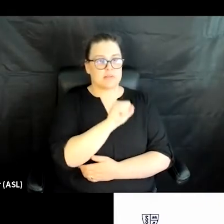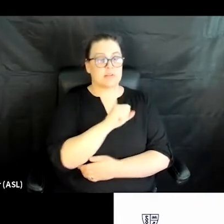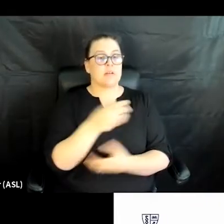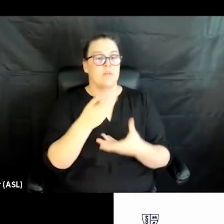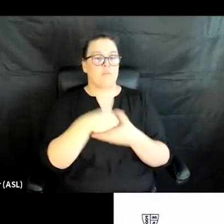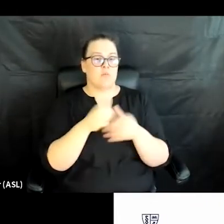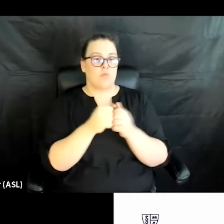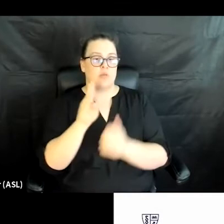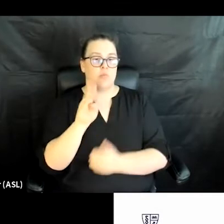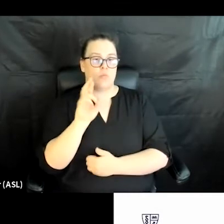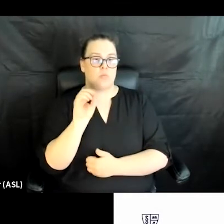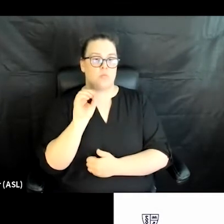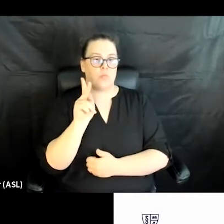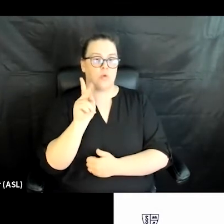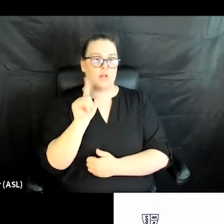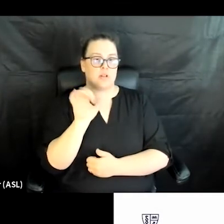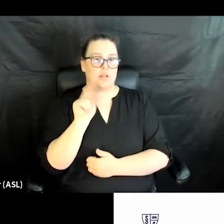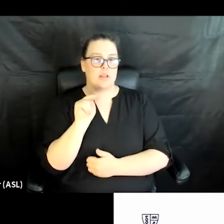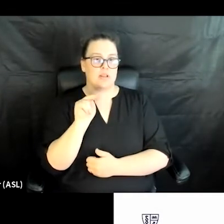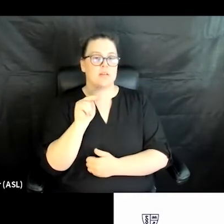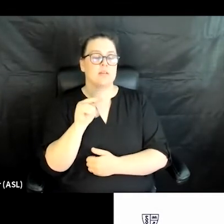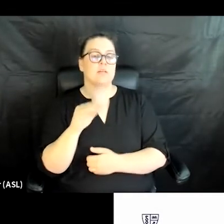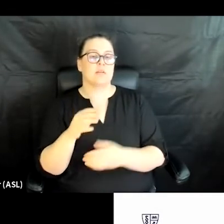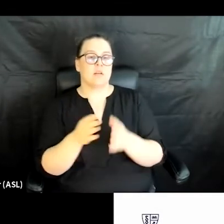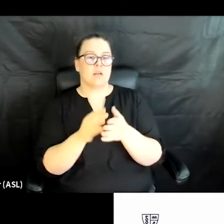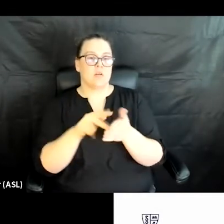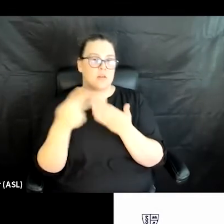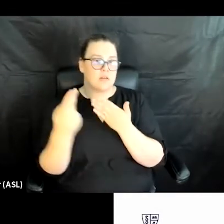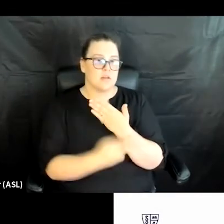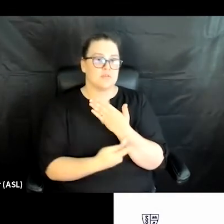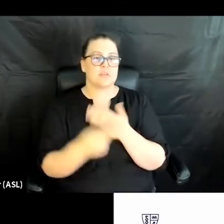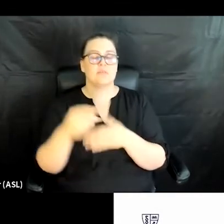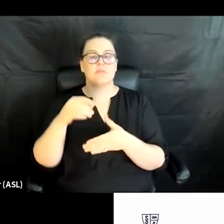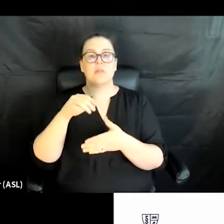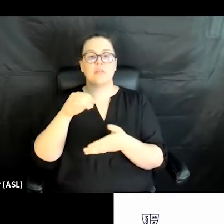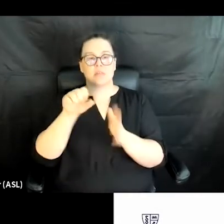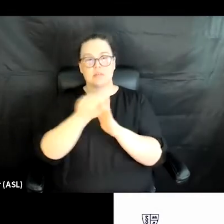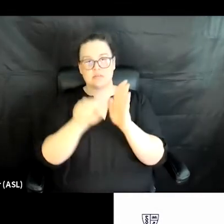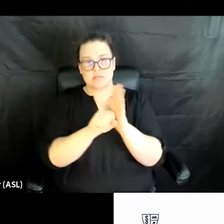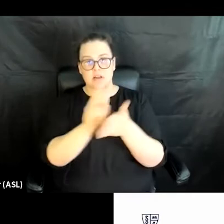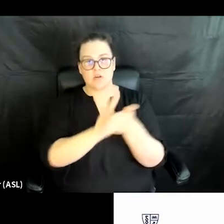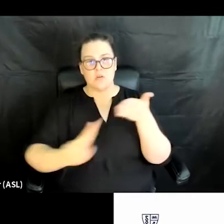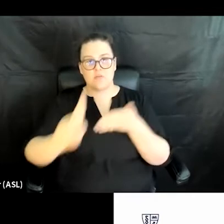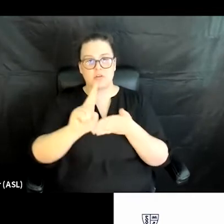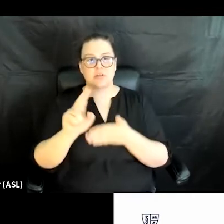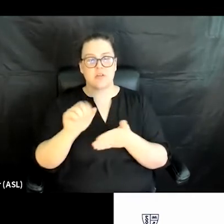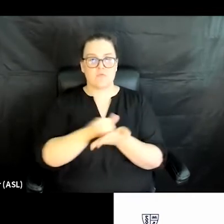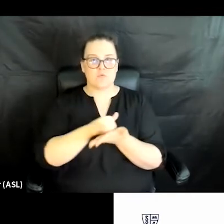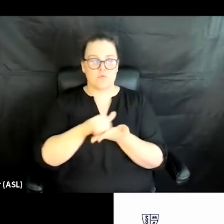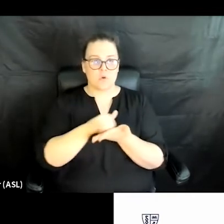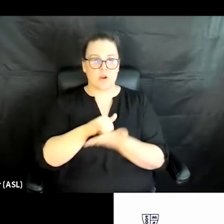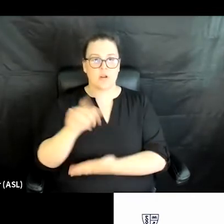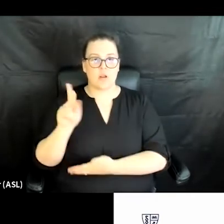Geriatrics Education at the State University of New York, which is located at Downstate. Carlene is a